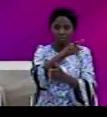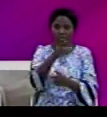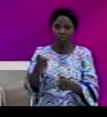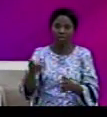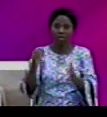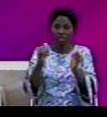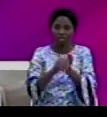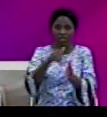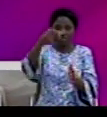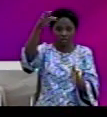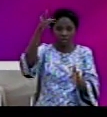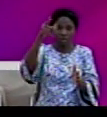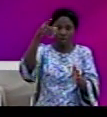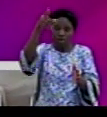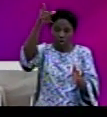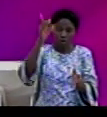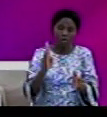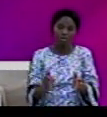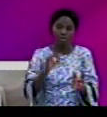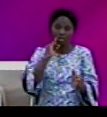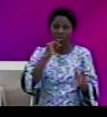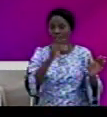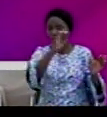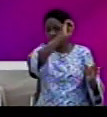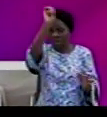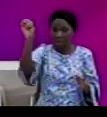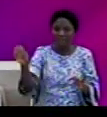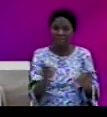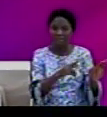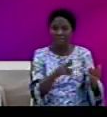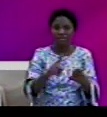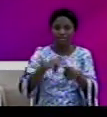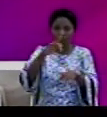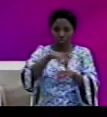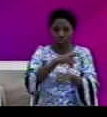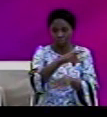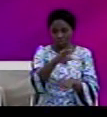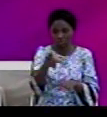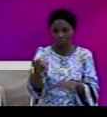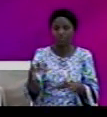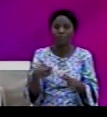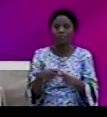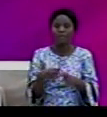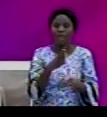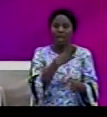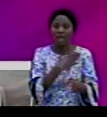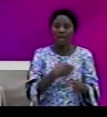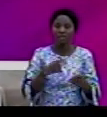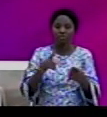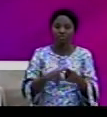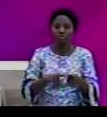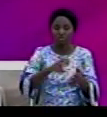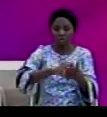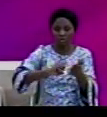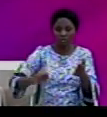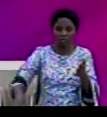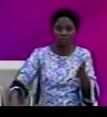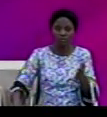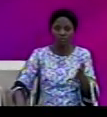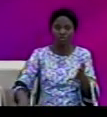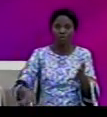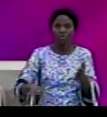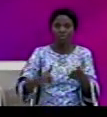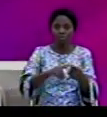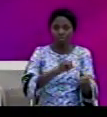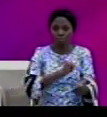God is ever ready to touch you and to eliminate anything that